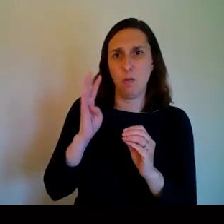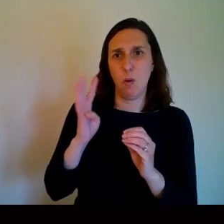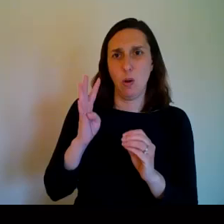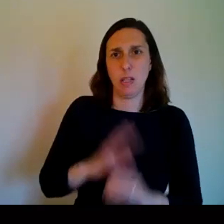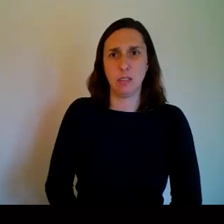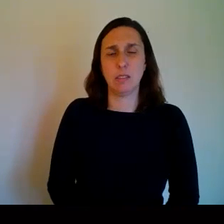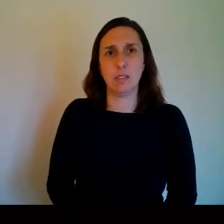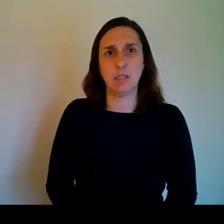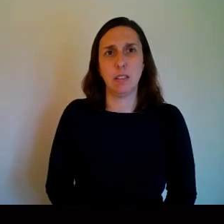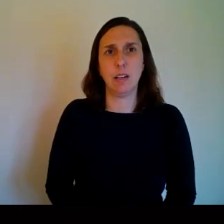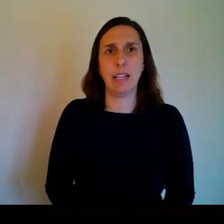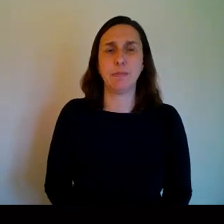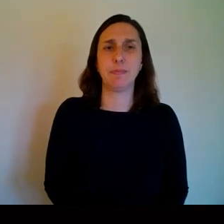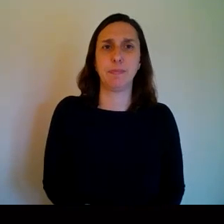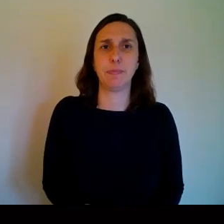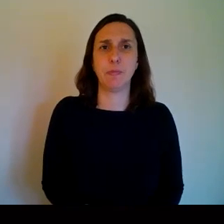for a band.